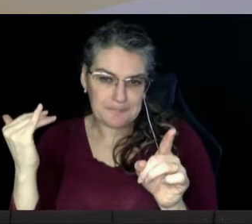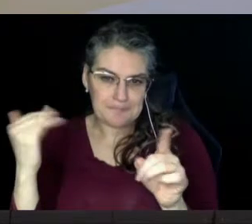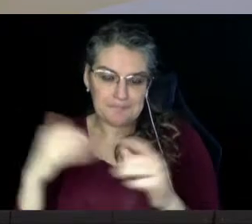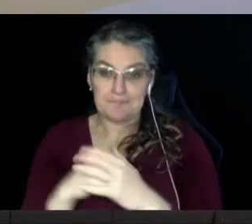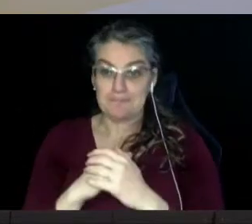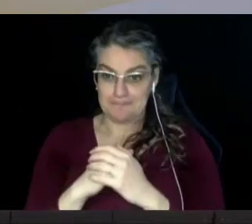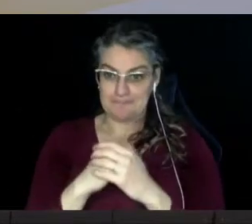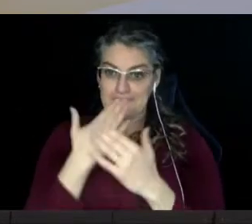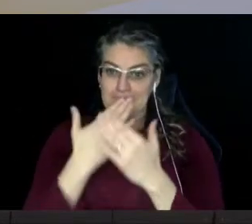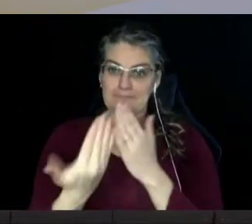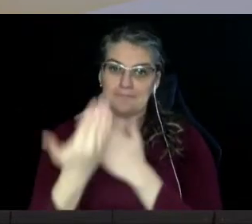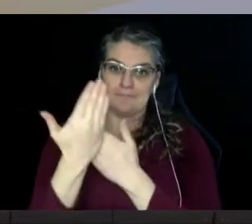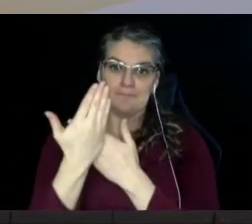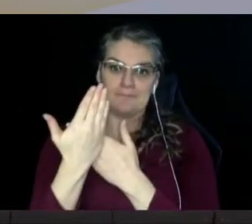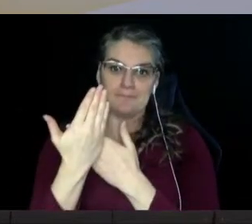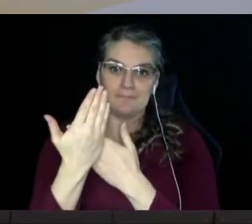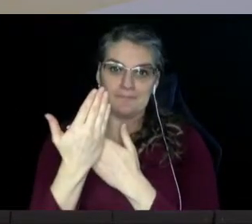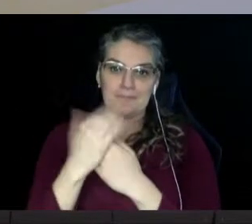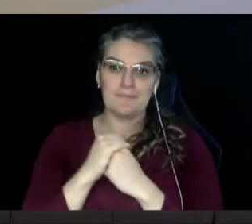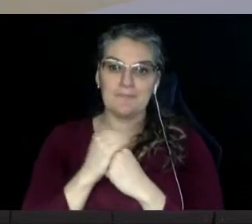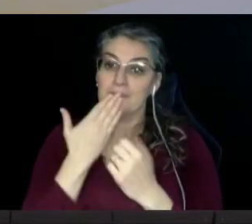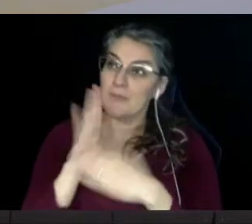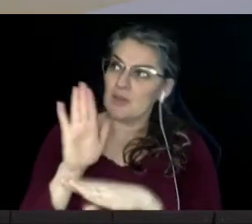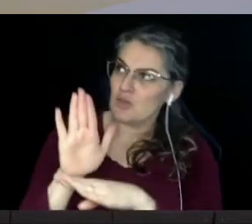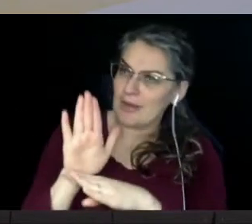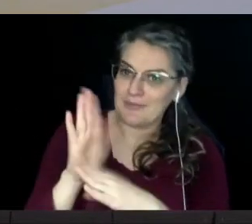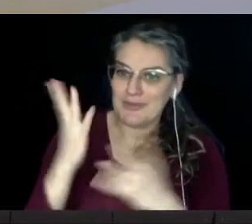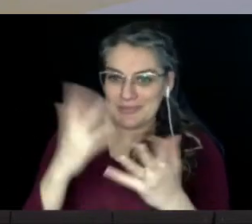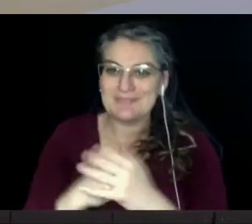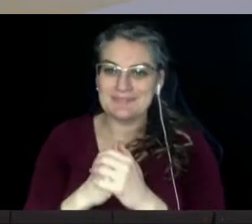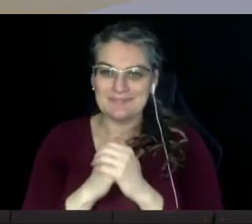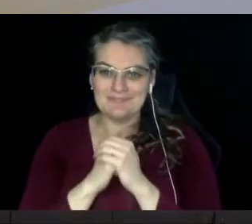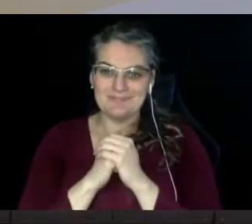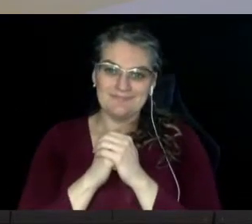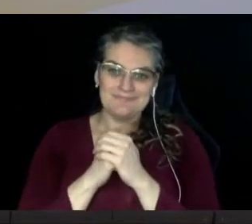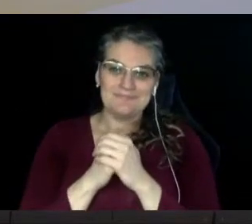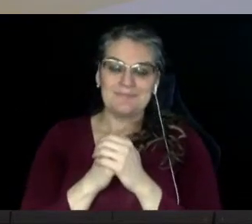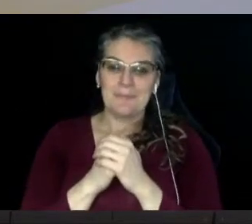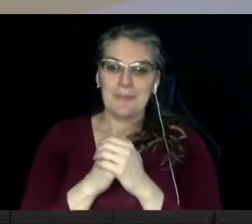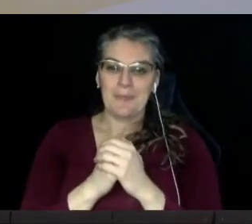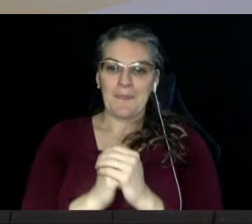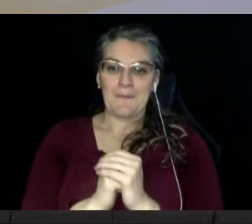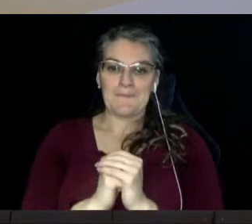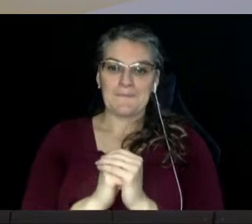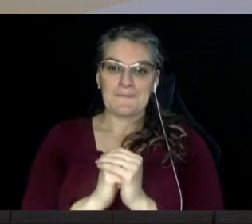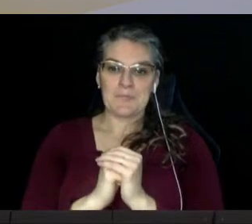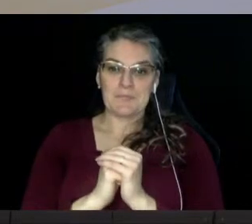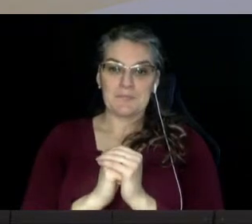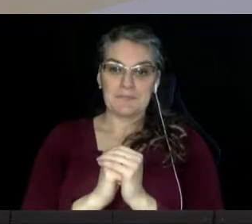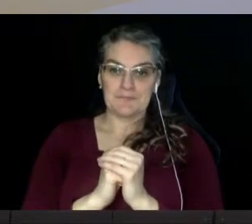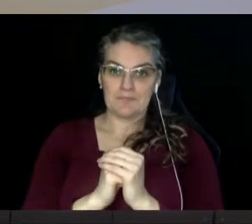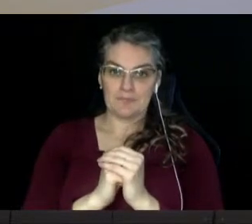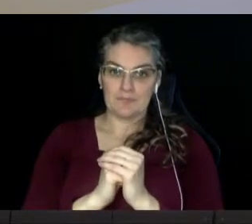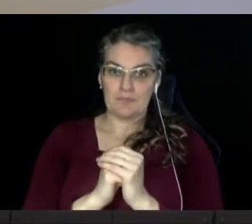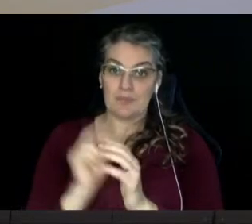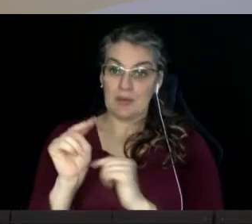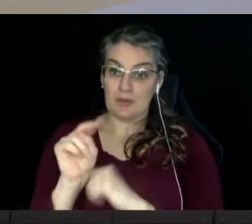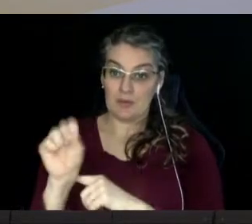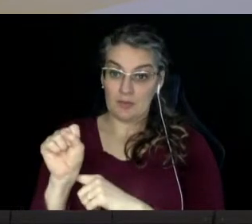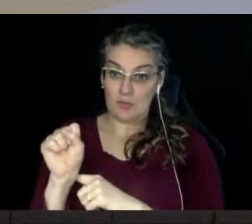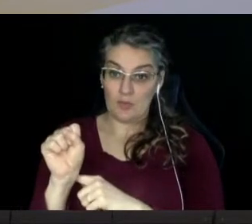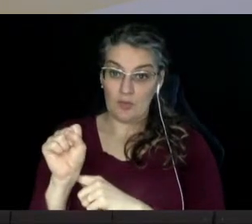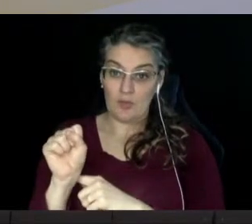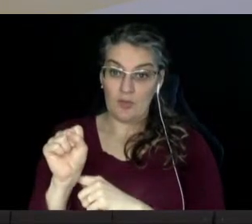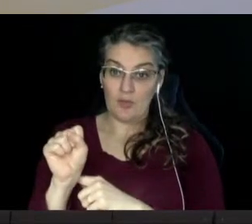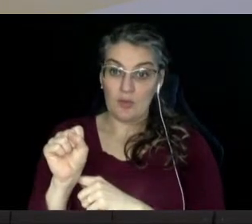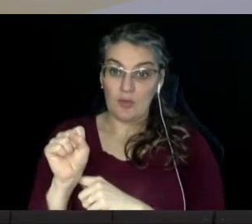Hi, Wayne. Good morning, good afternoon. So, I mean, I know Nova Scotia has always,